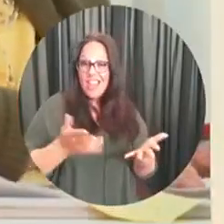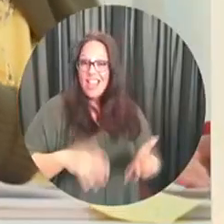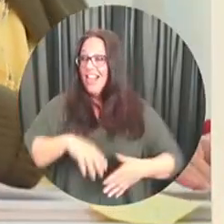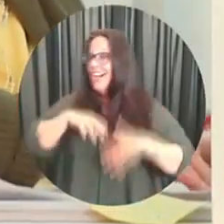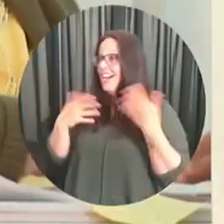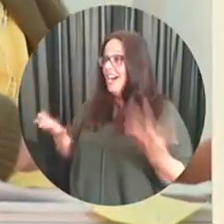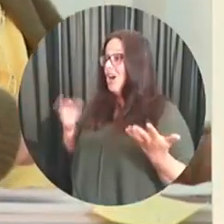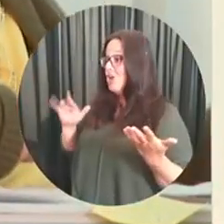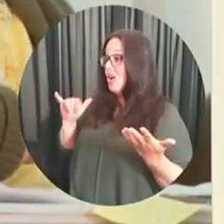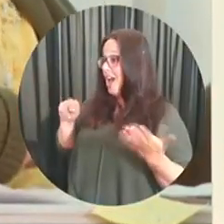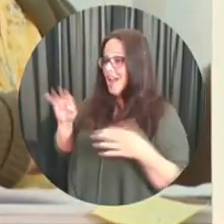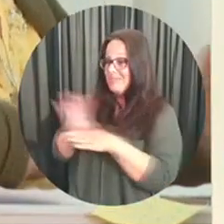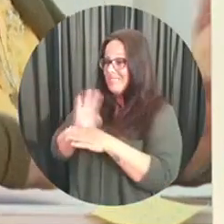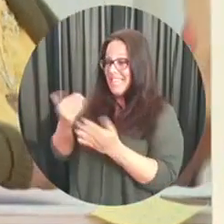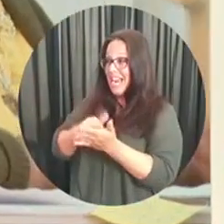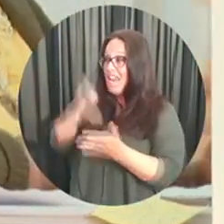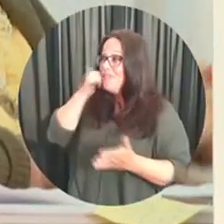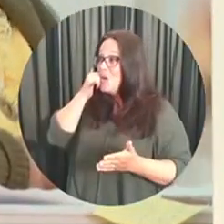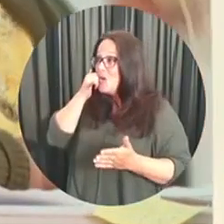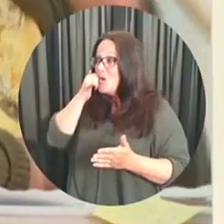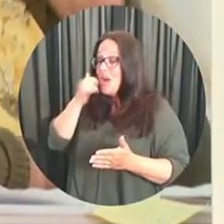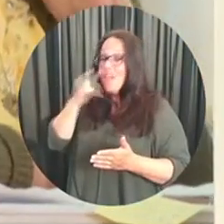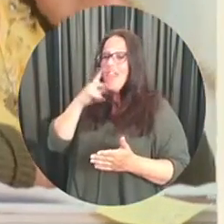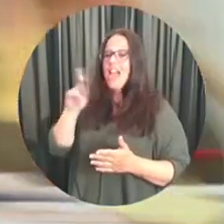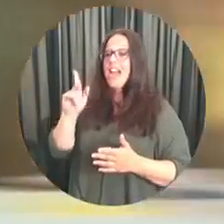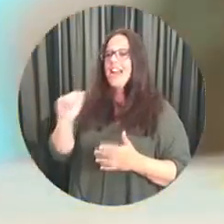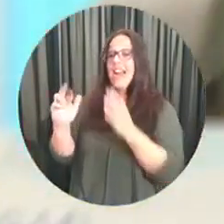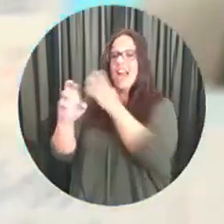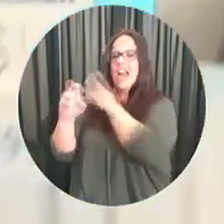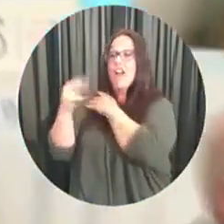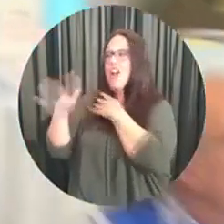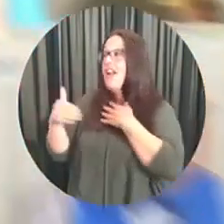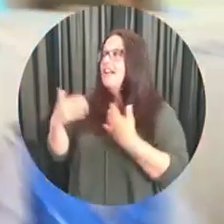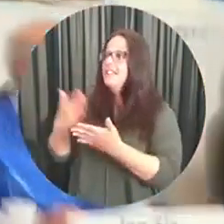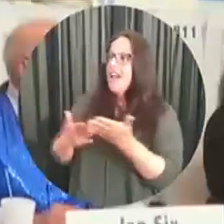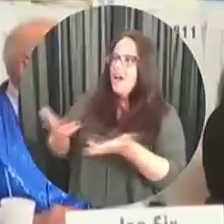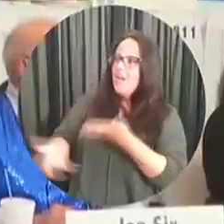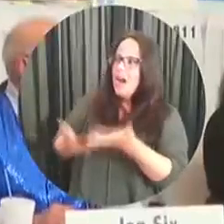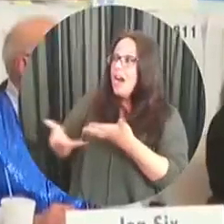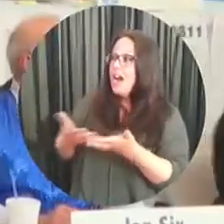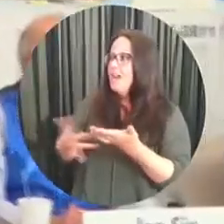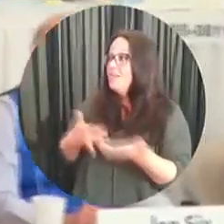again. I think that Karen probably has some folks to thank, fellas.